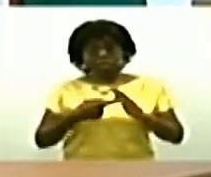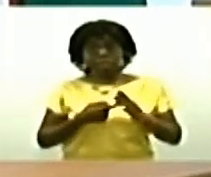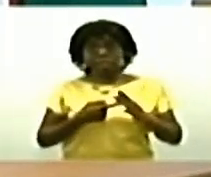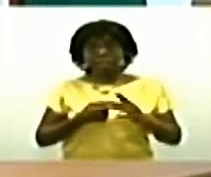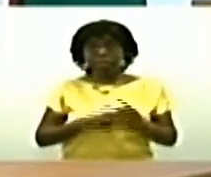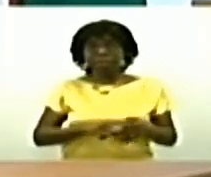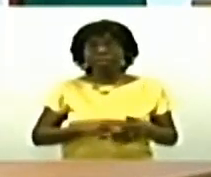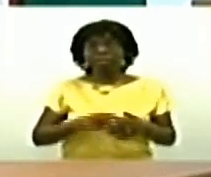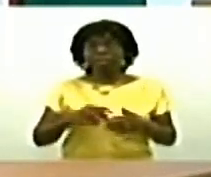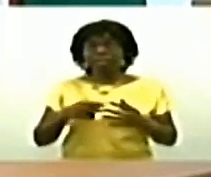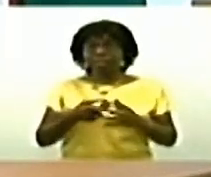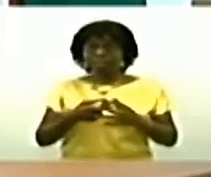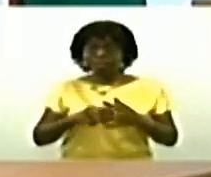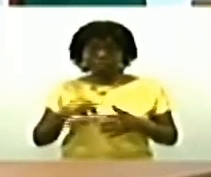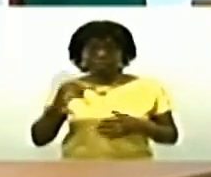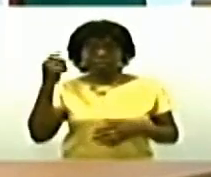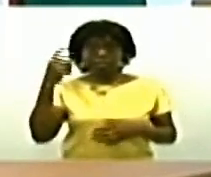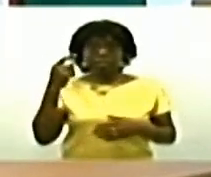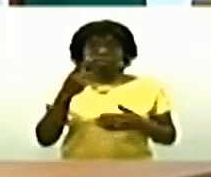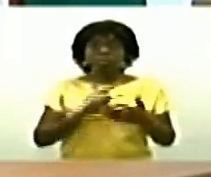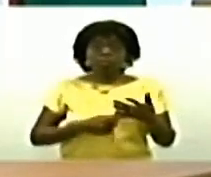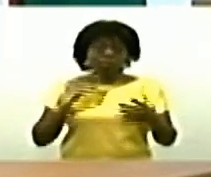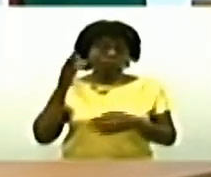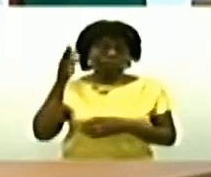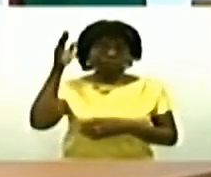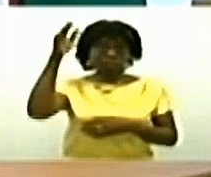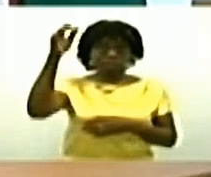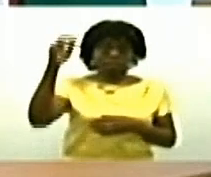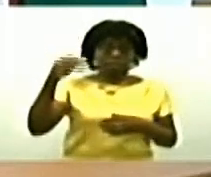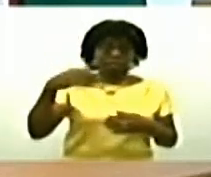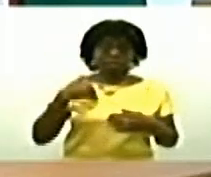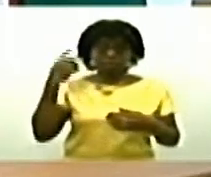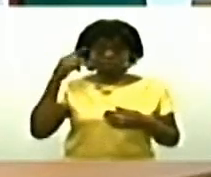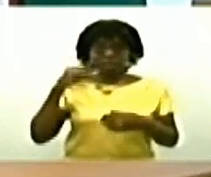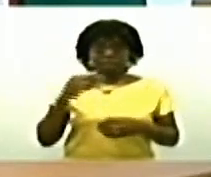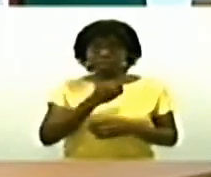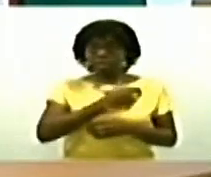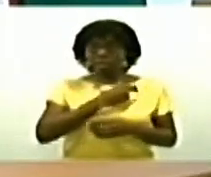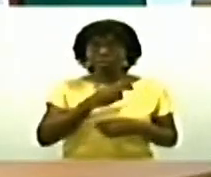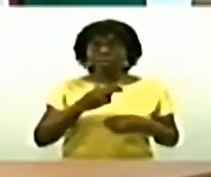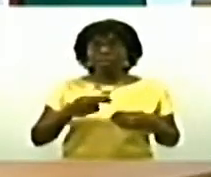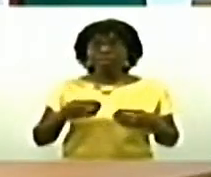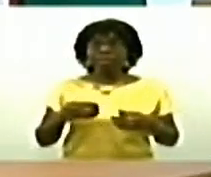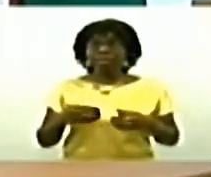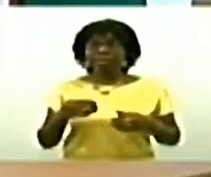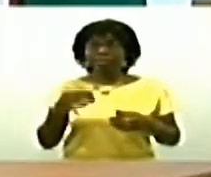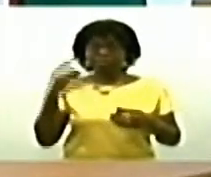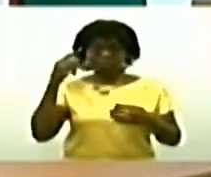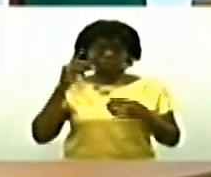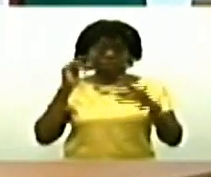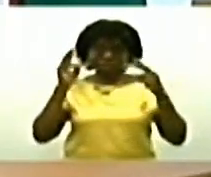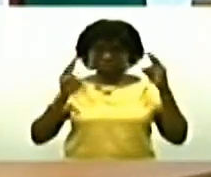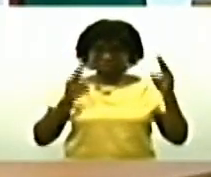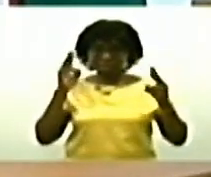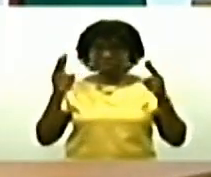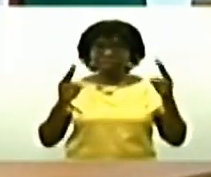eye-opener of what the future holds for us in this question of tourism and the service